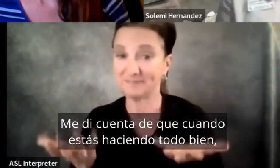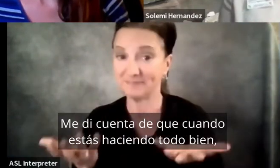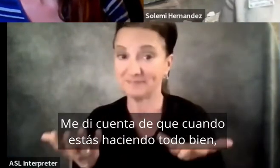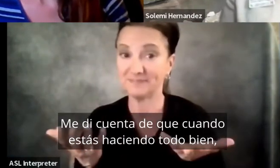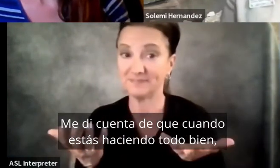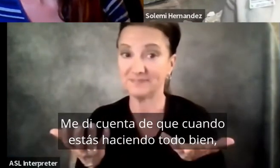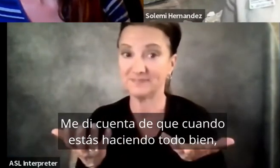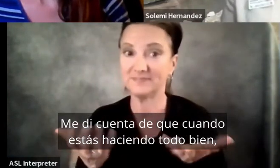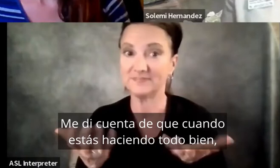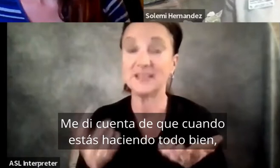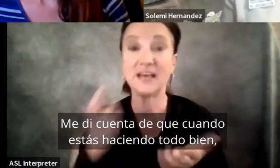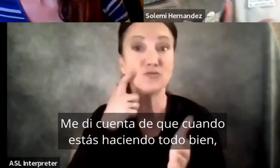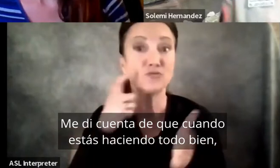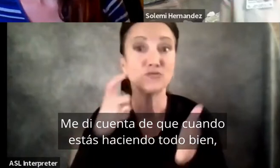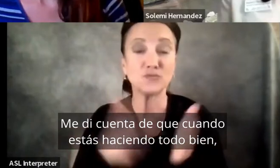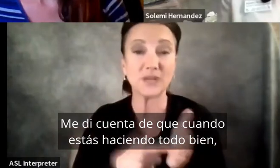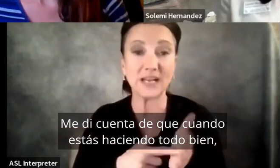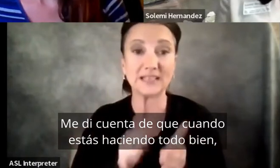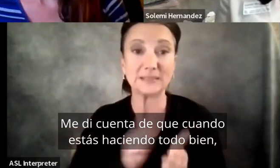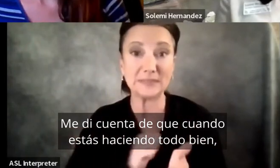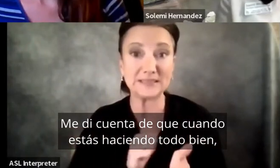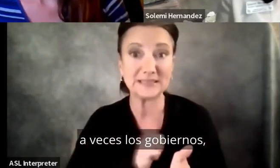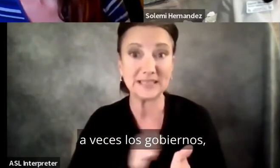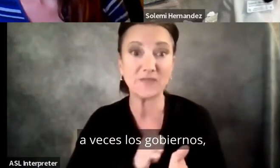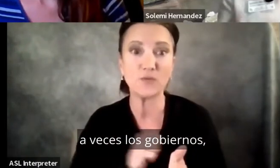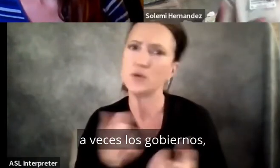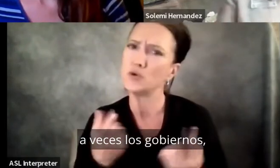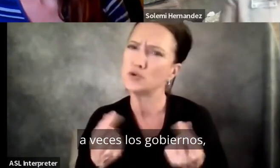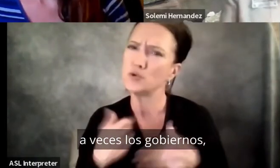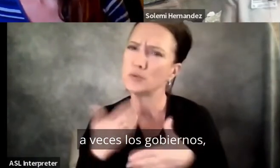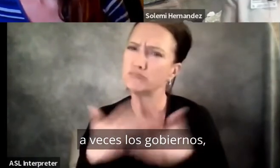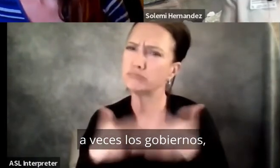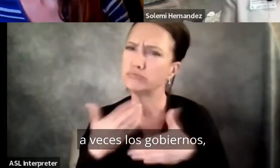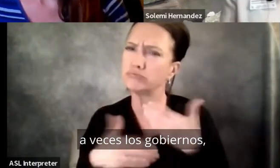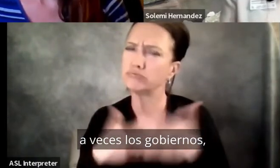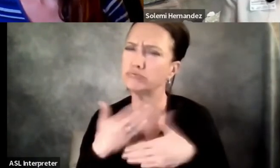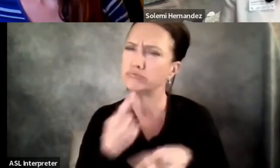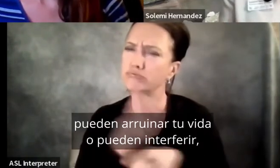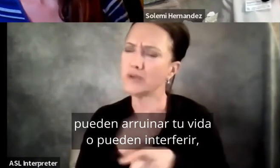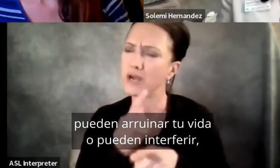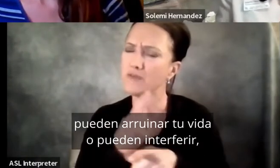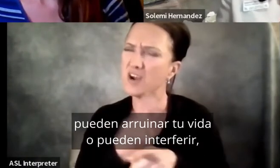I realized that when you're doing everything right, sometimes the governments,